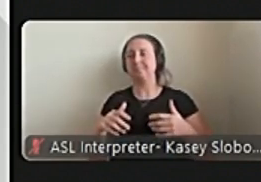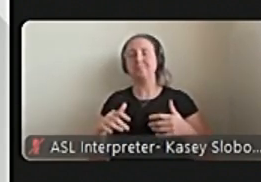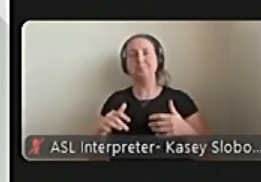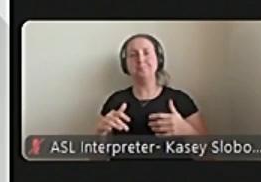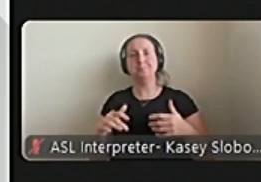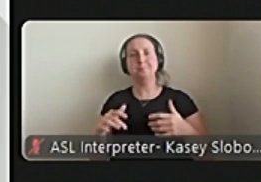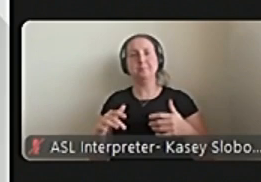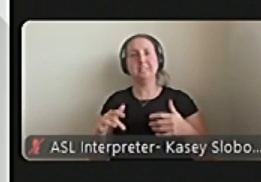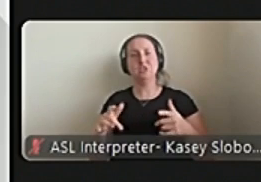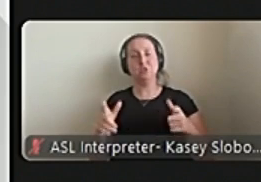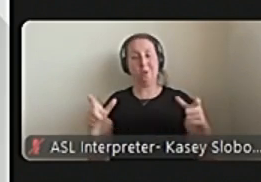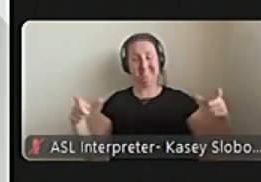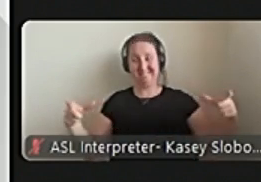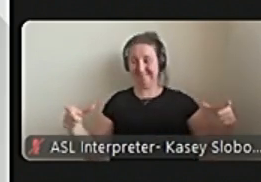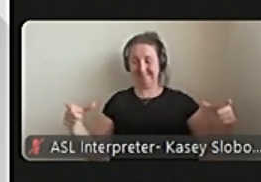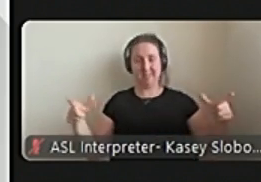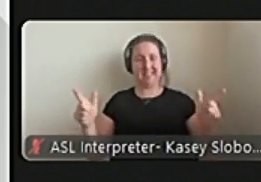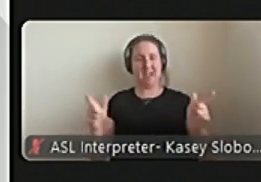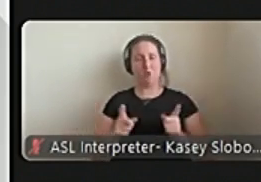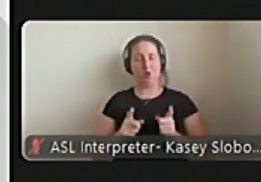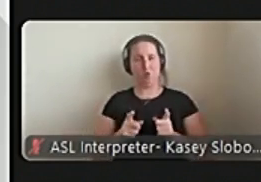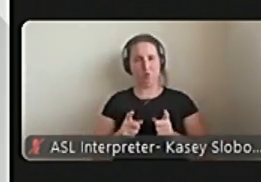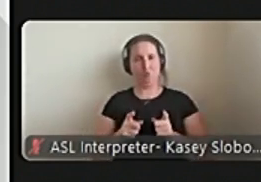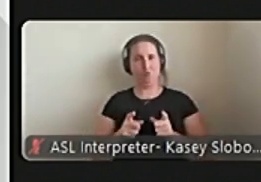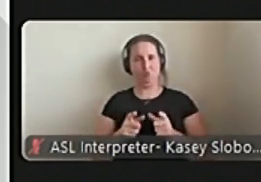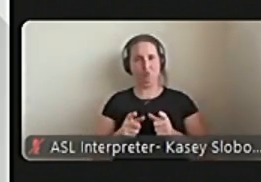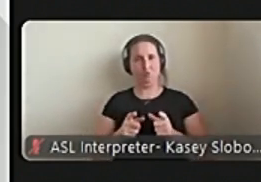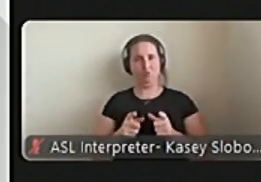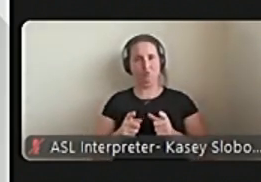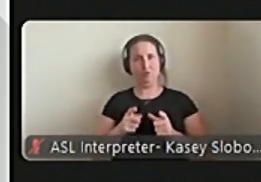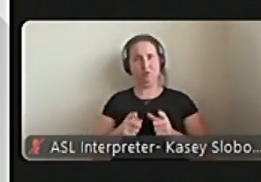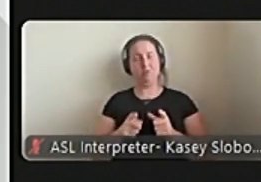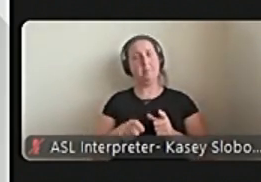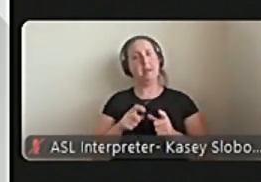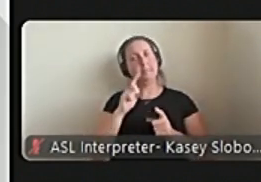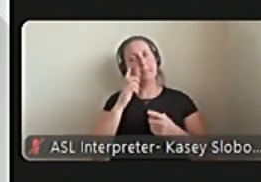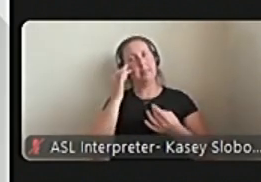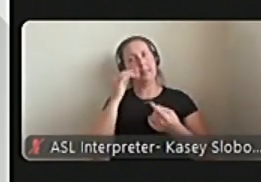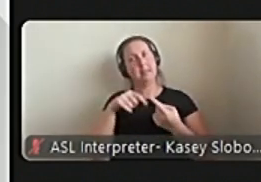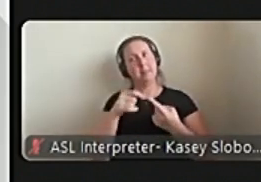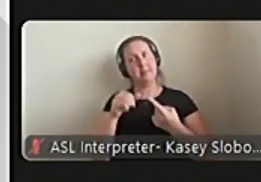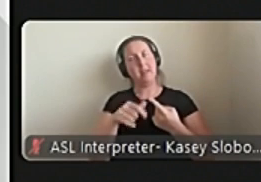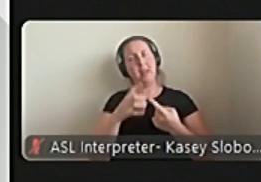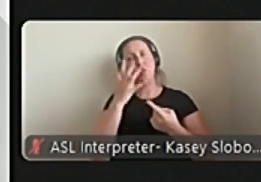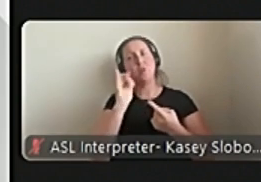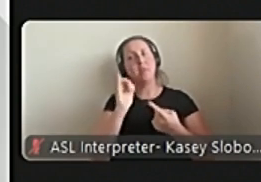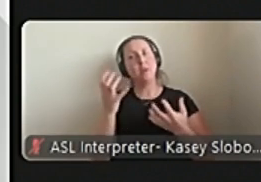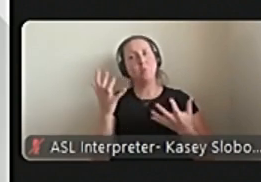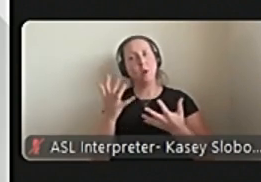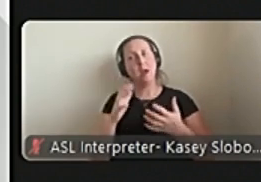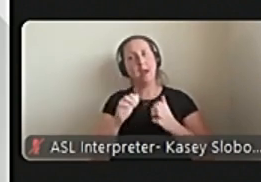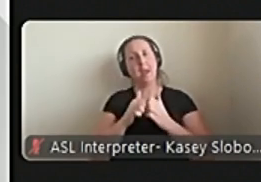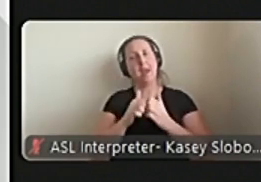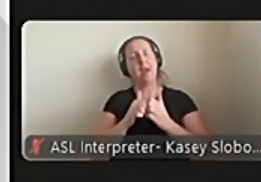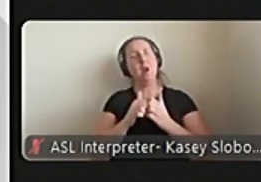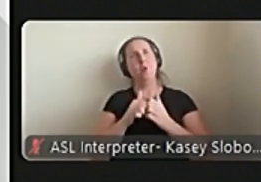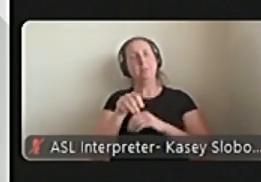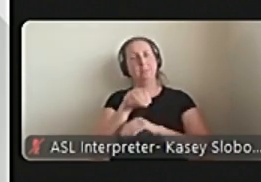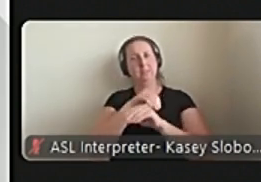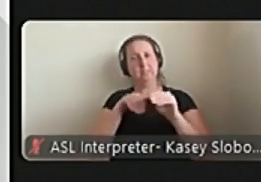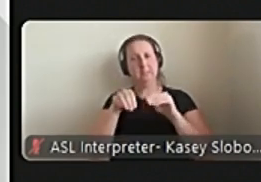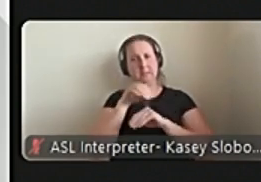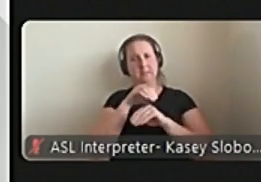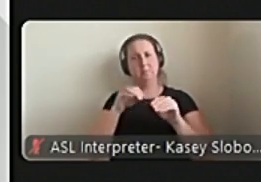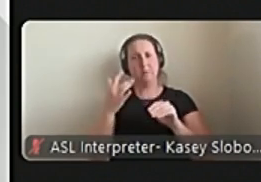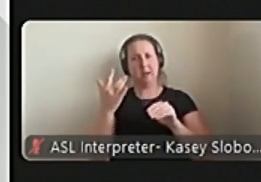don't overlap well, and they need to. We need to think about what that looks like to coordinate at least those 3 government agencies, because they